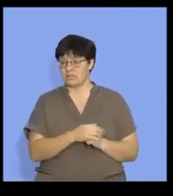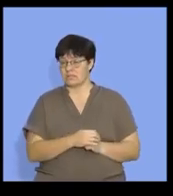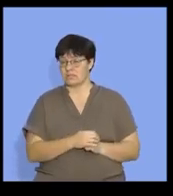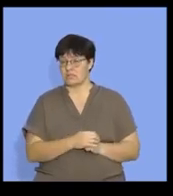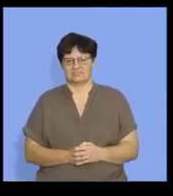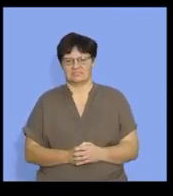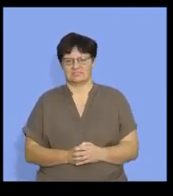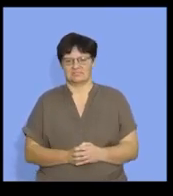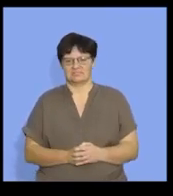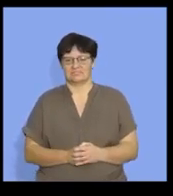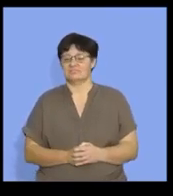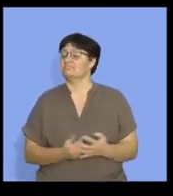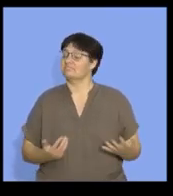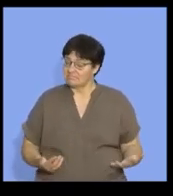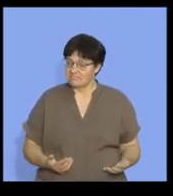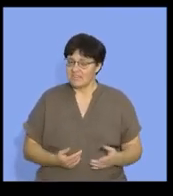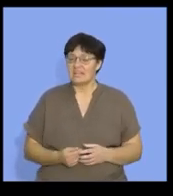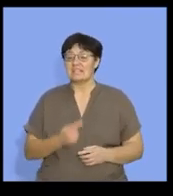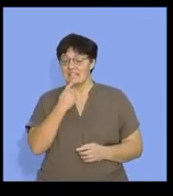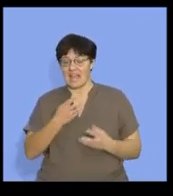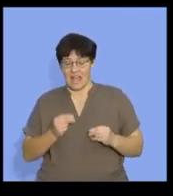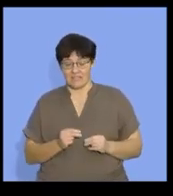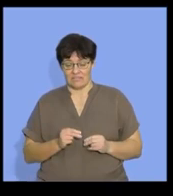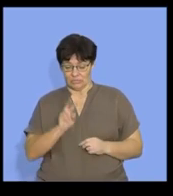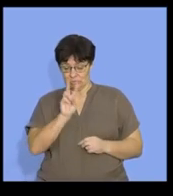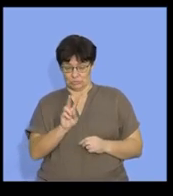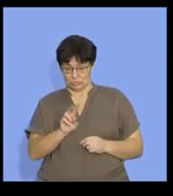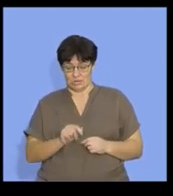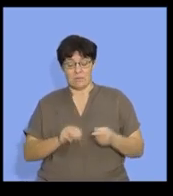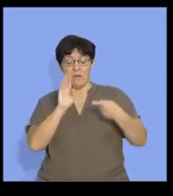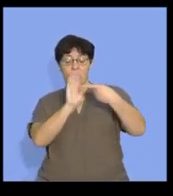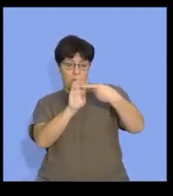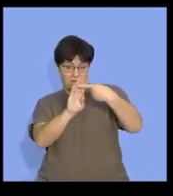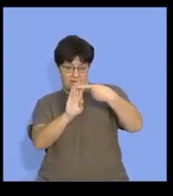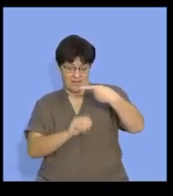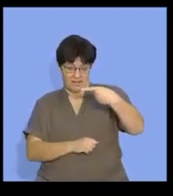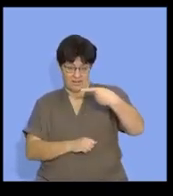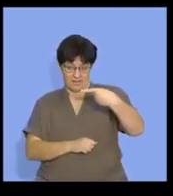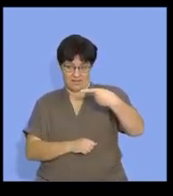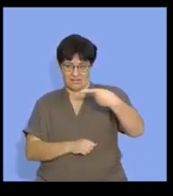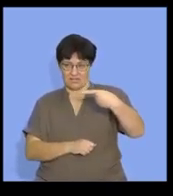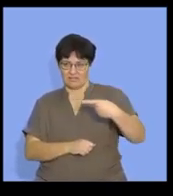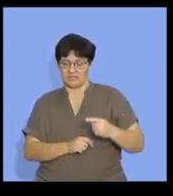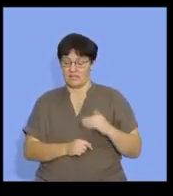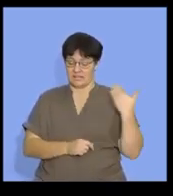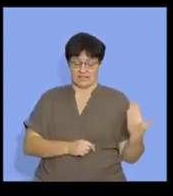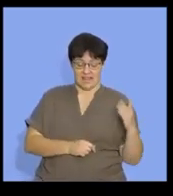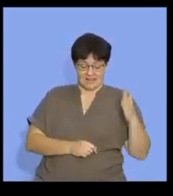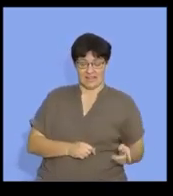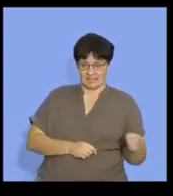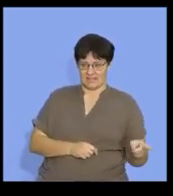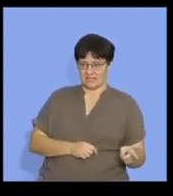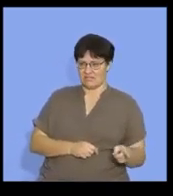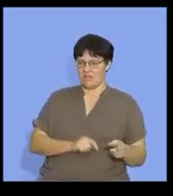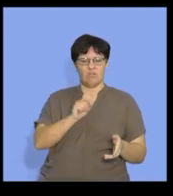the following. Okay, guys, so as I said, we have two. So if we look at number one, I'm going to put number one on the side here, and I'm not going to